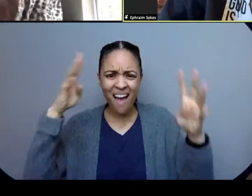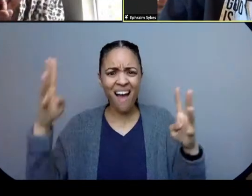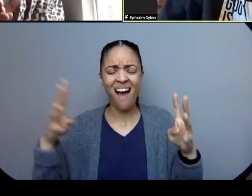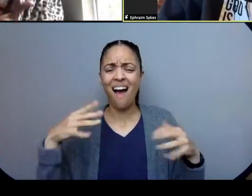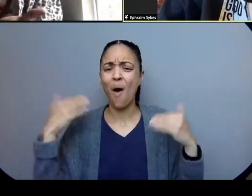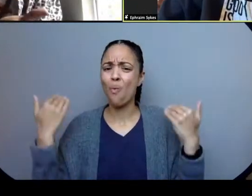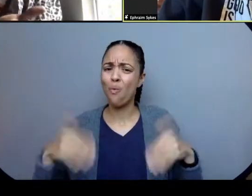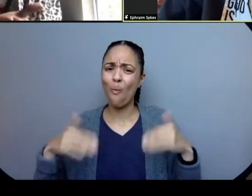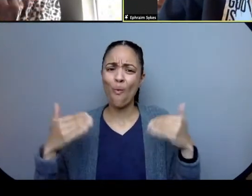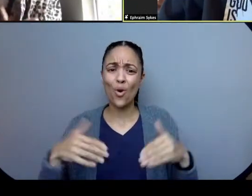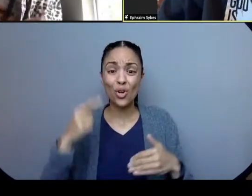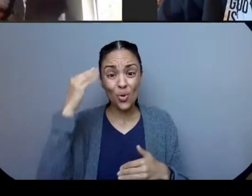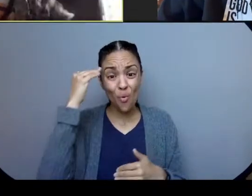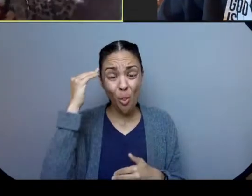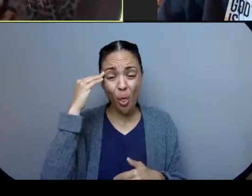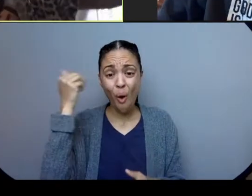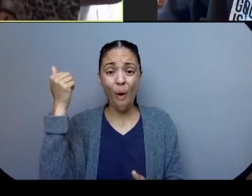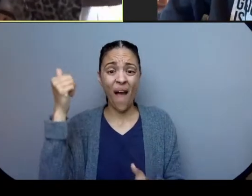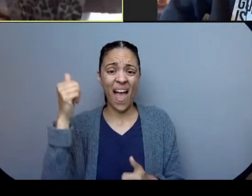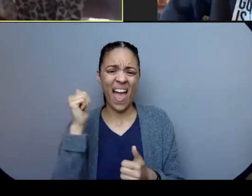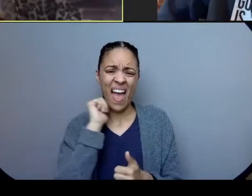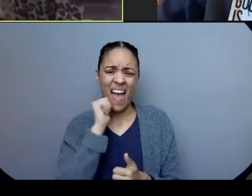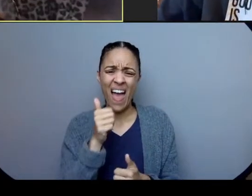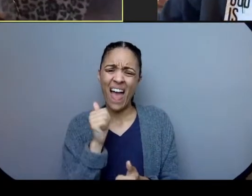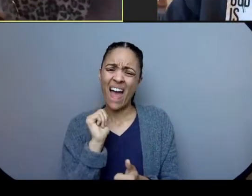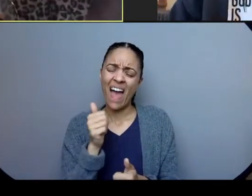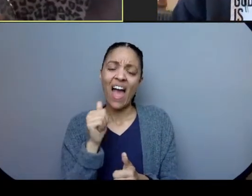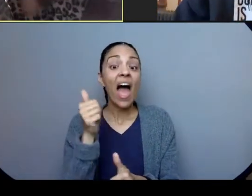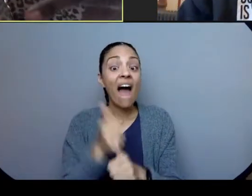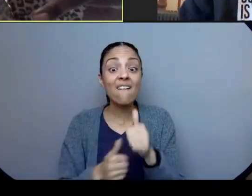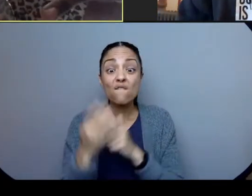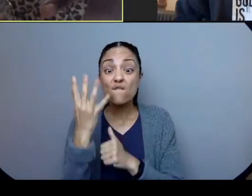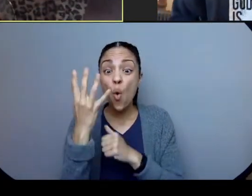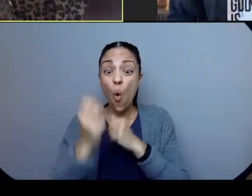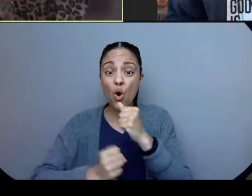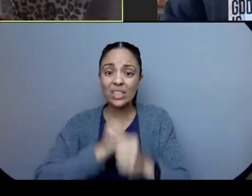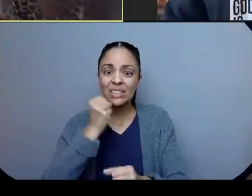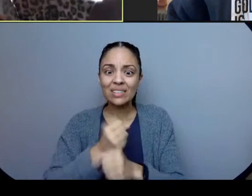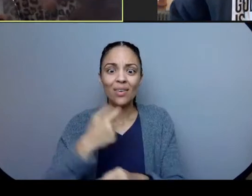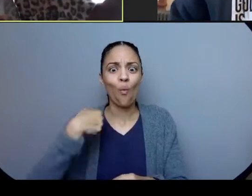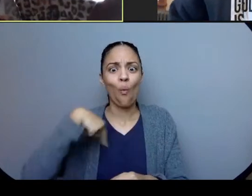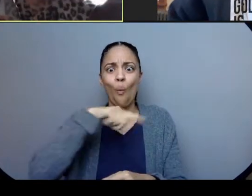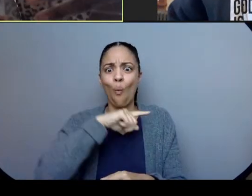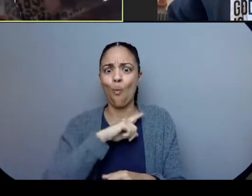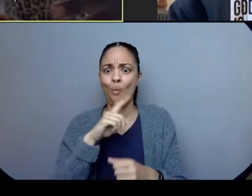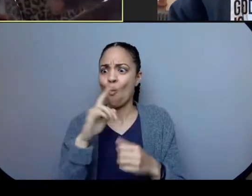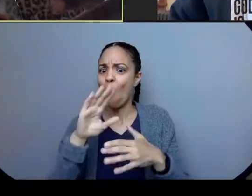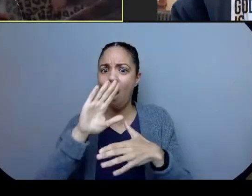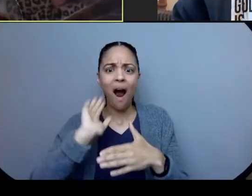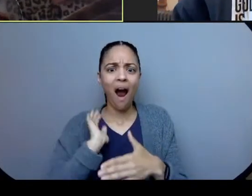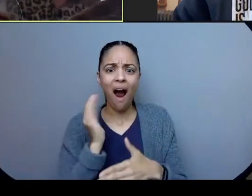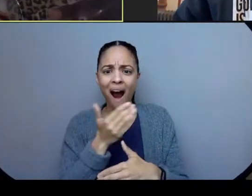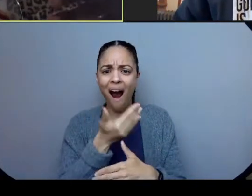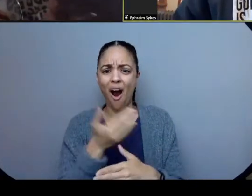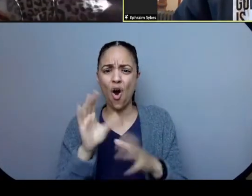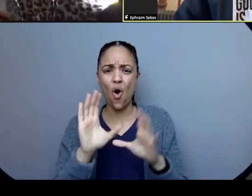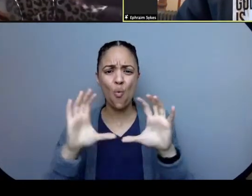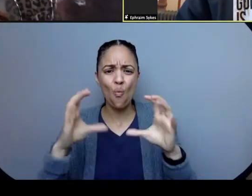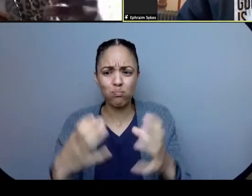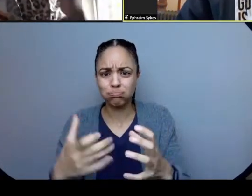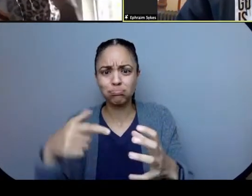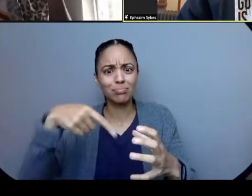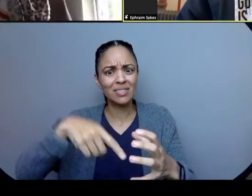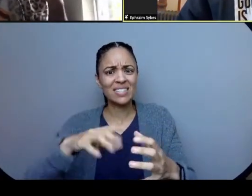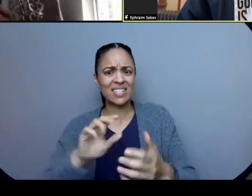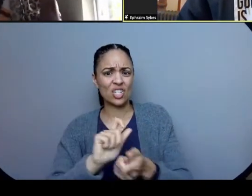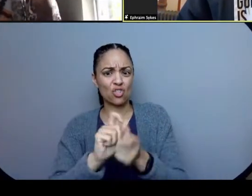years, we will change fashion, we will change music, we will change art with no apologies. And I think it's